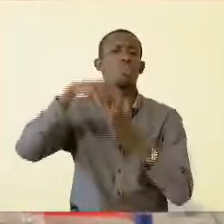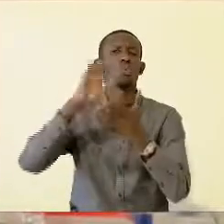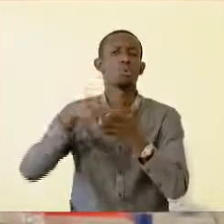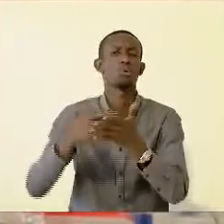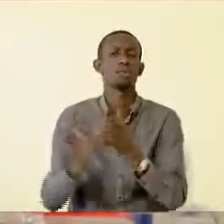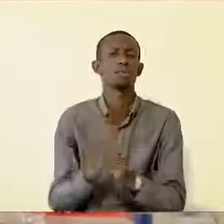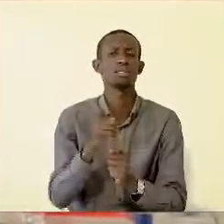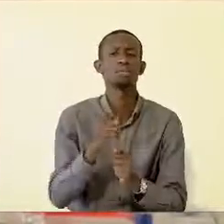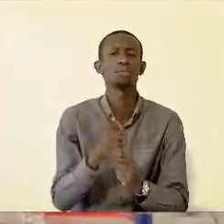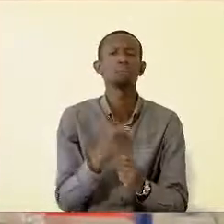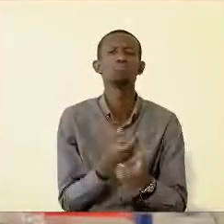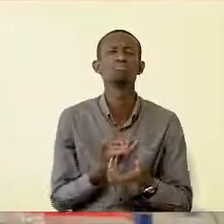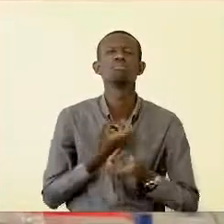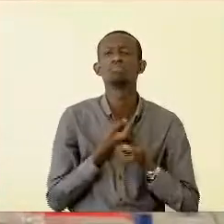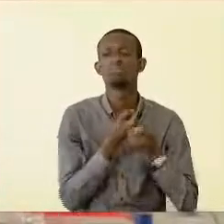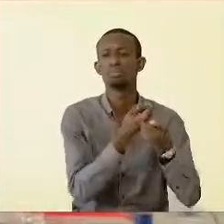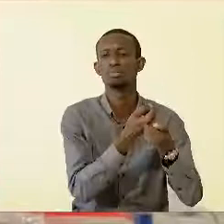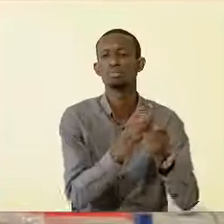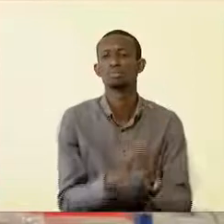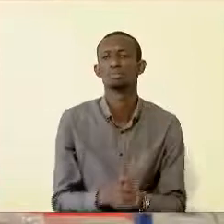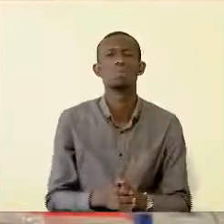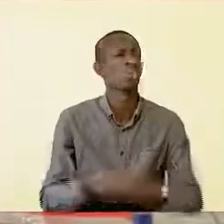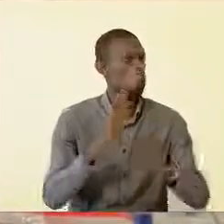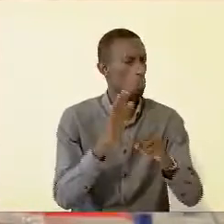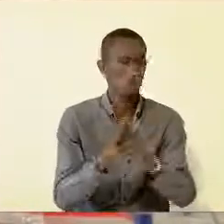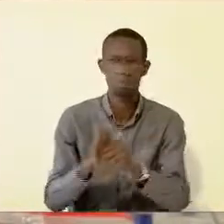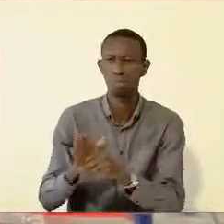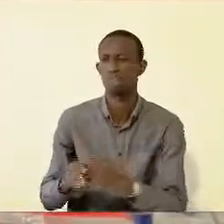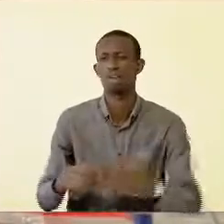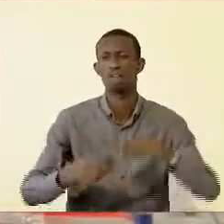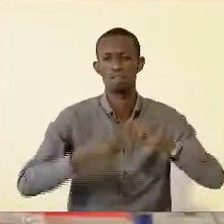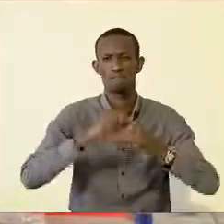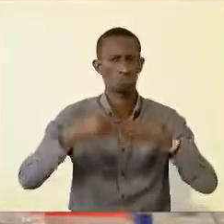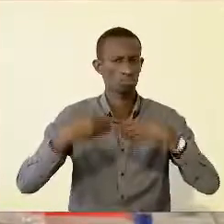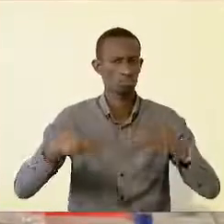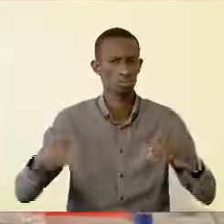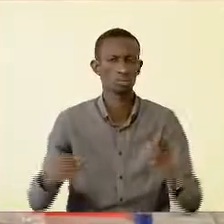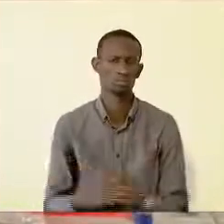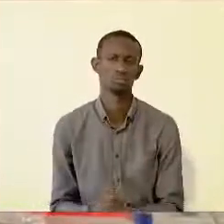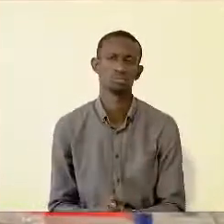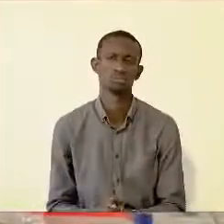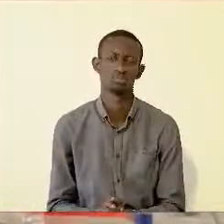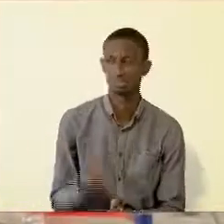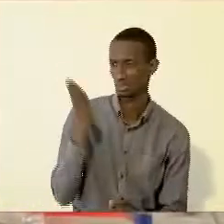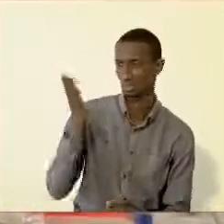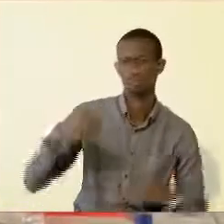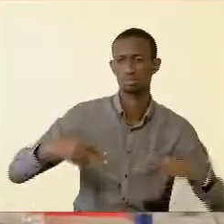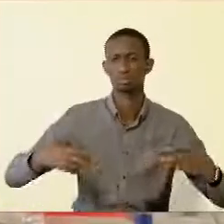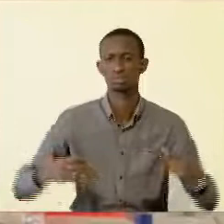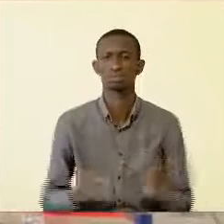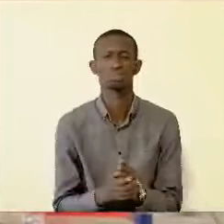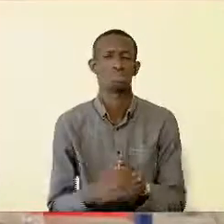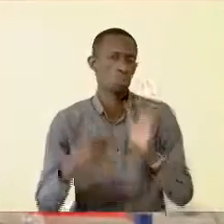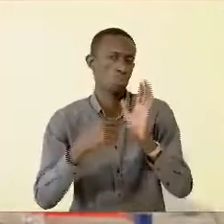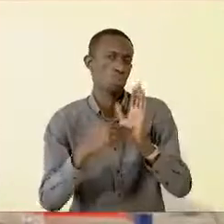will influence most of the physical properties of these elements, like